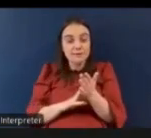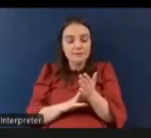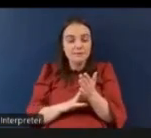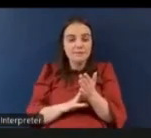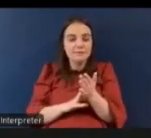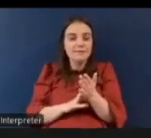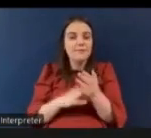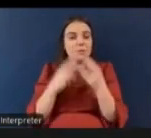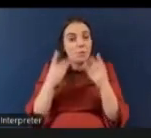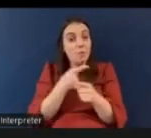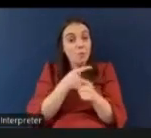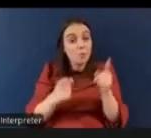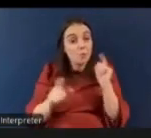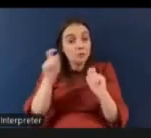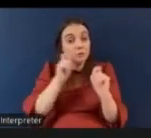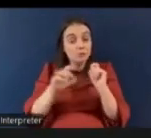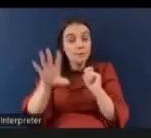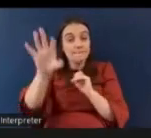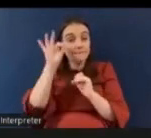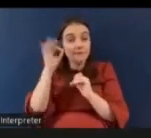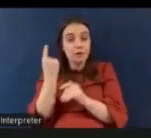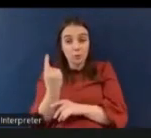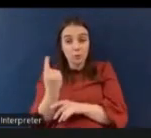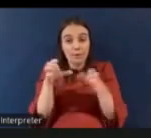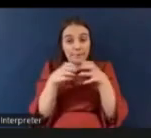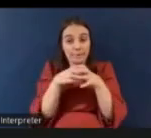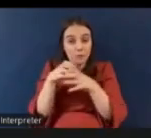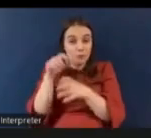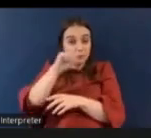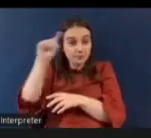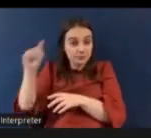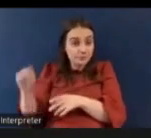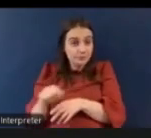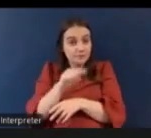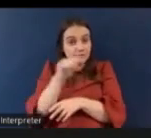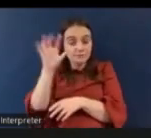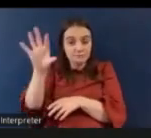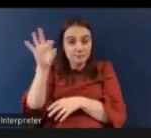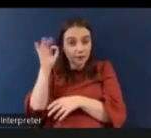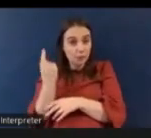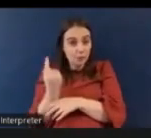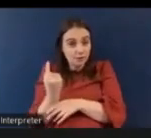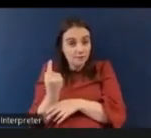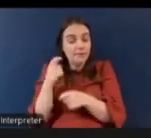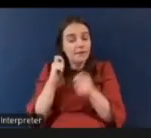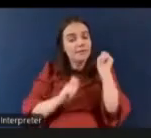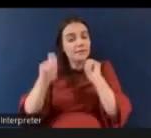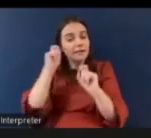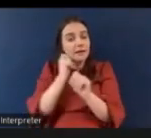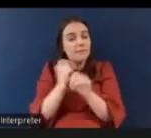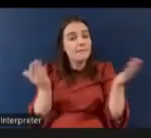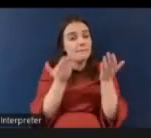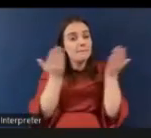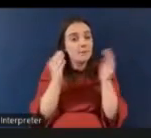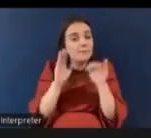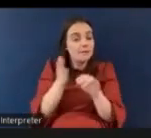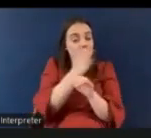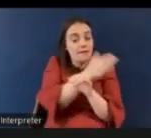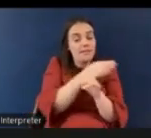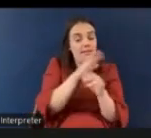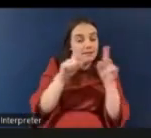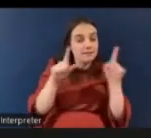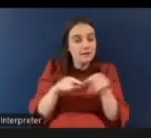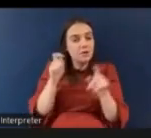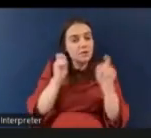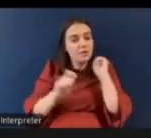we want you to pick one of the groups listed in the diagram and then consider the prompts on the previous slide, or you can consider your